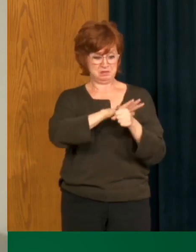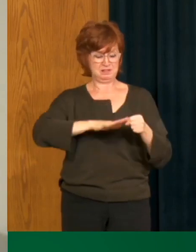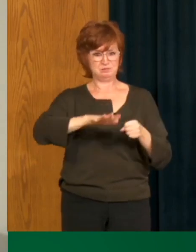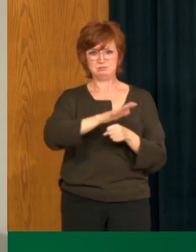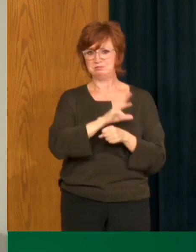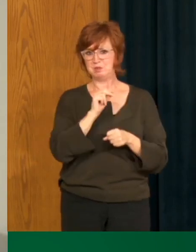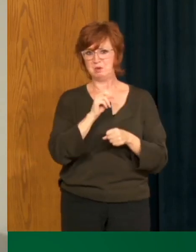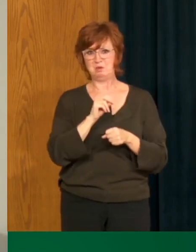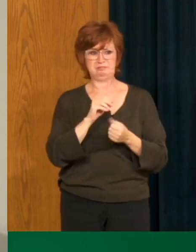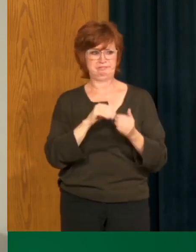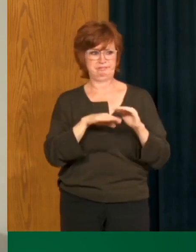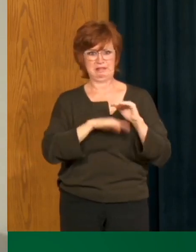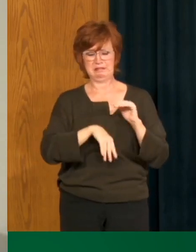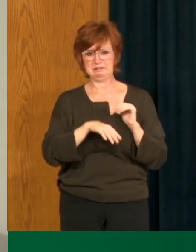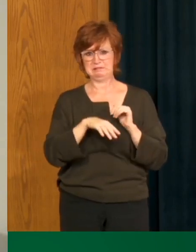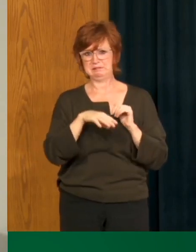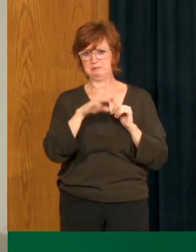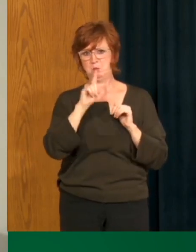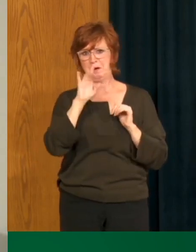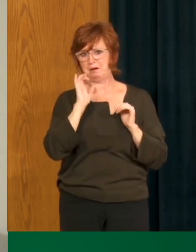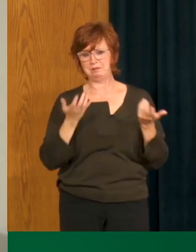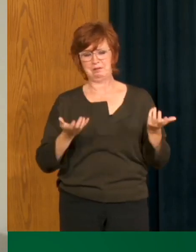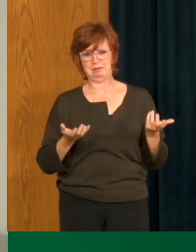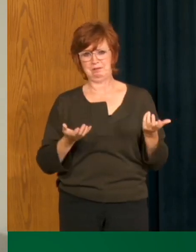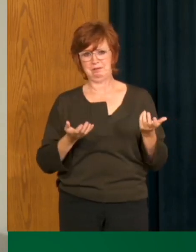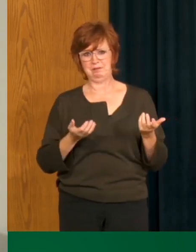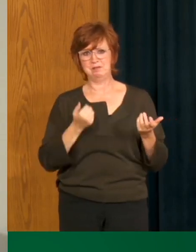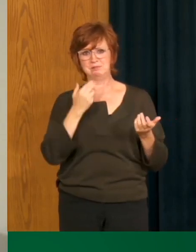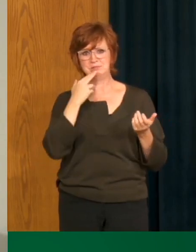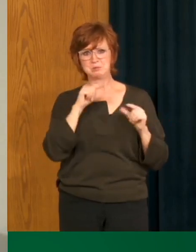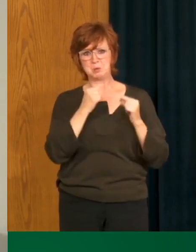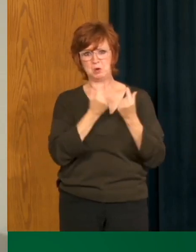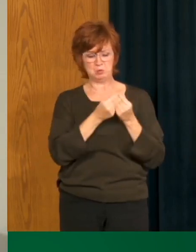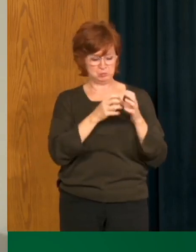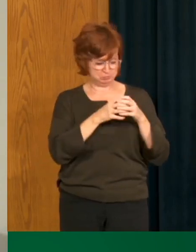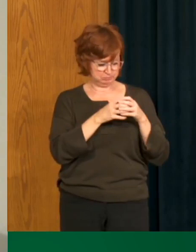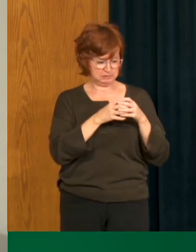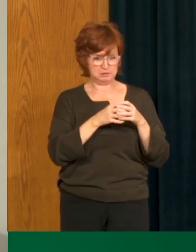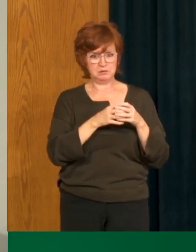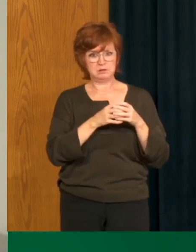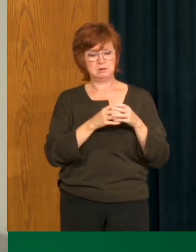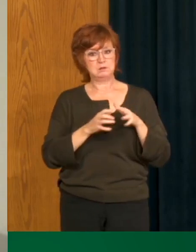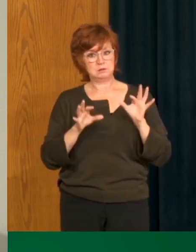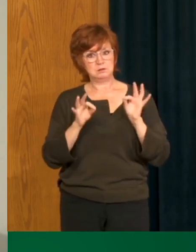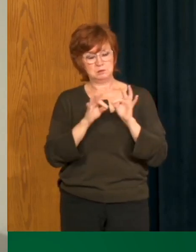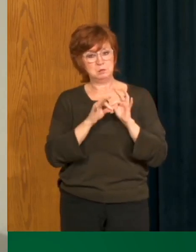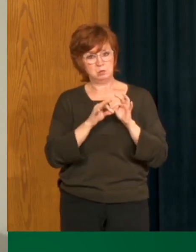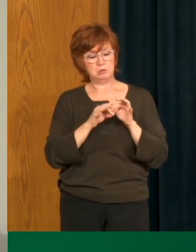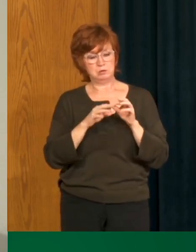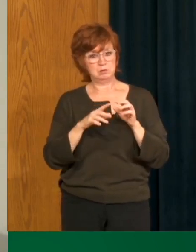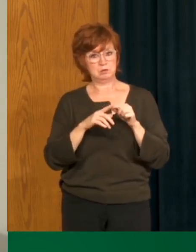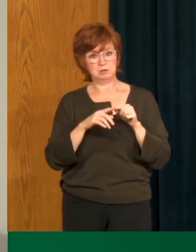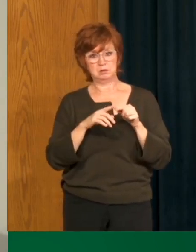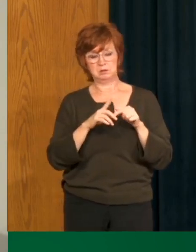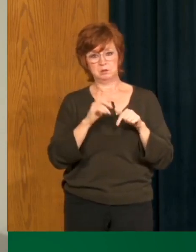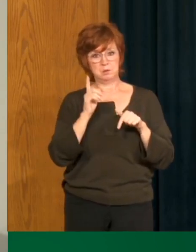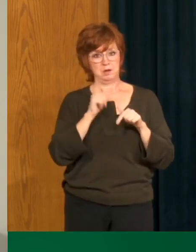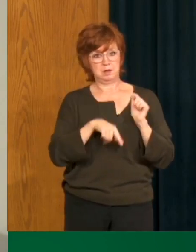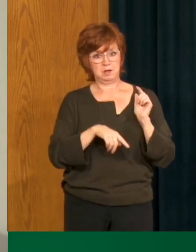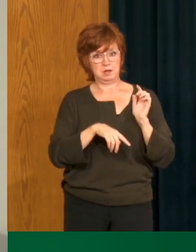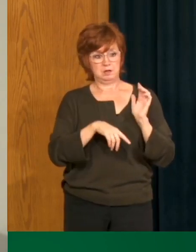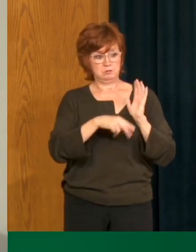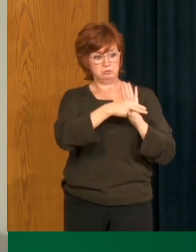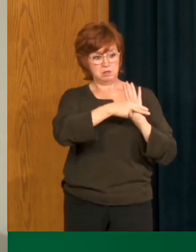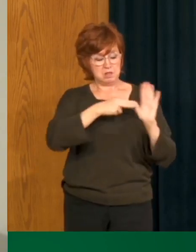again, be very careful about not stigmatizing or identifying small communal living settings. But again, the context